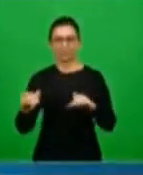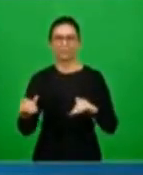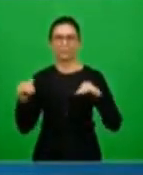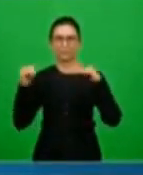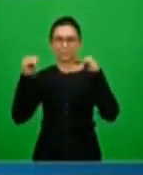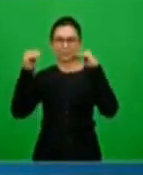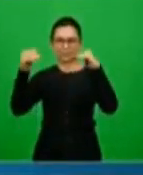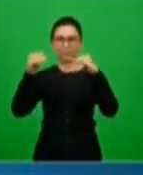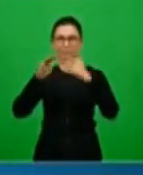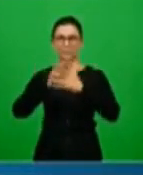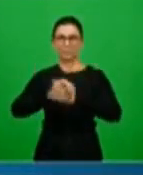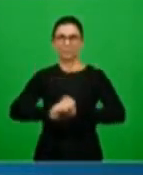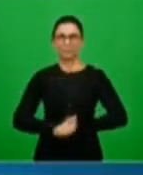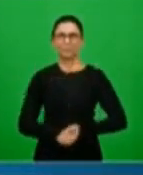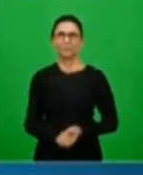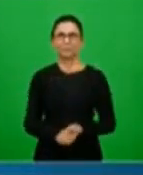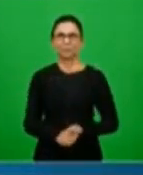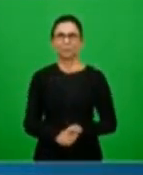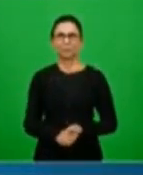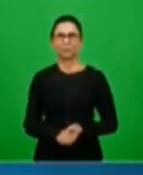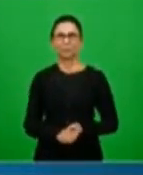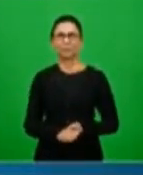says that he is not